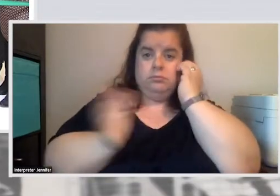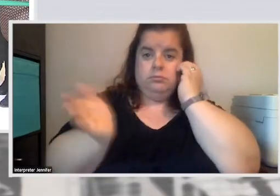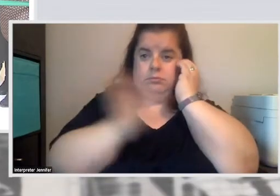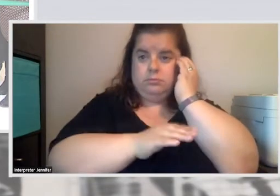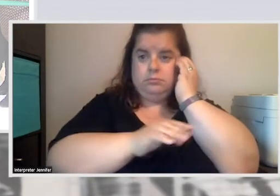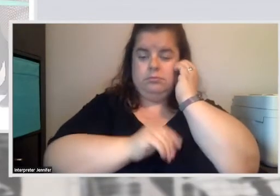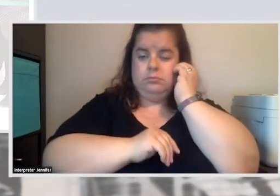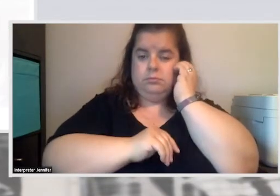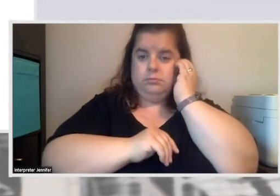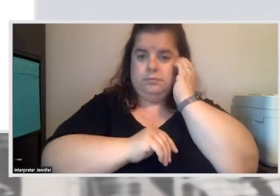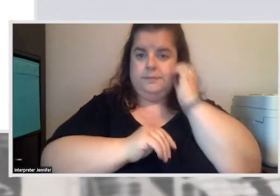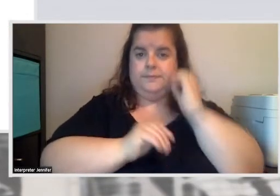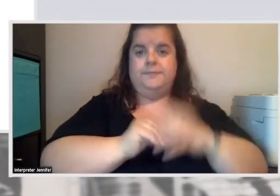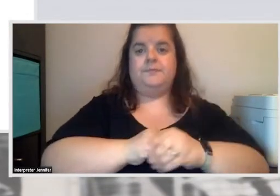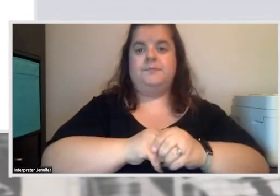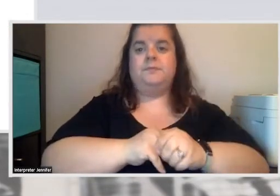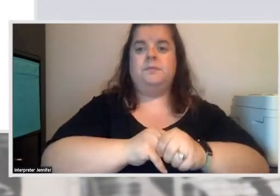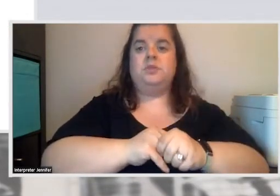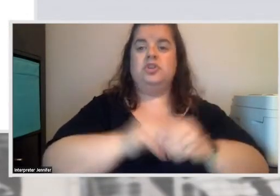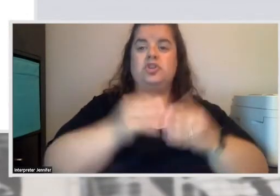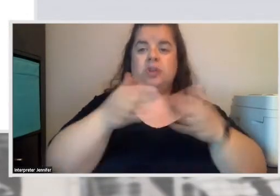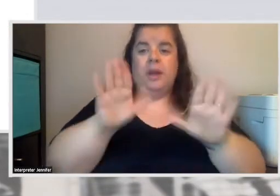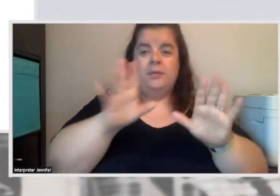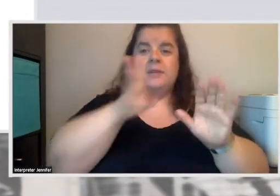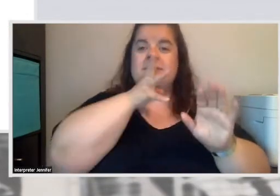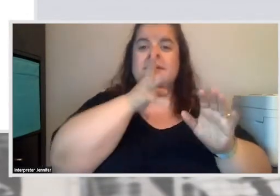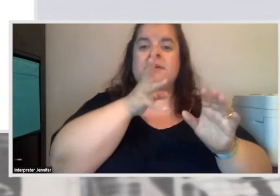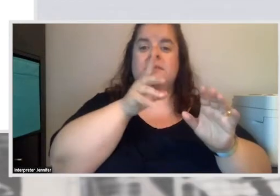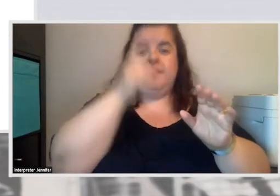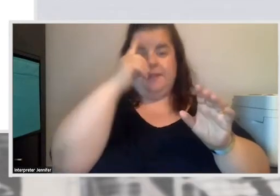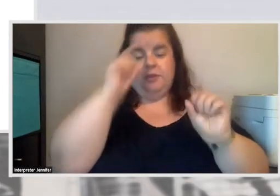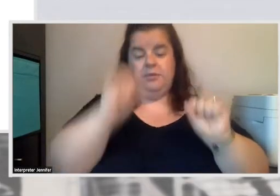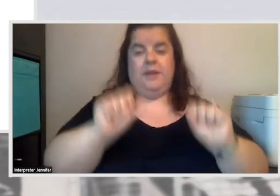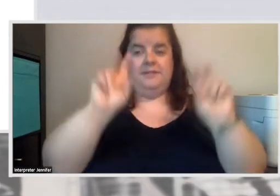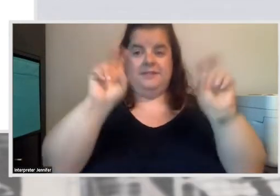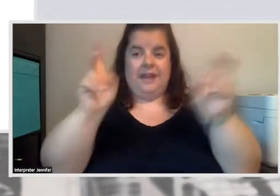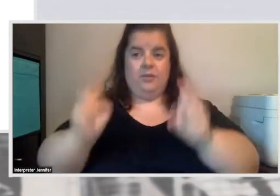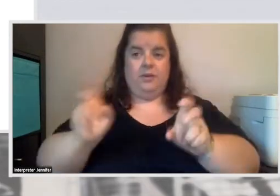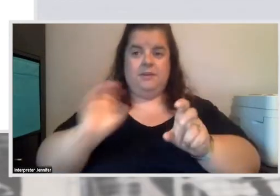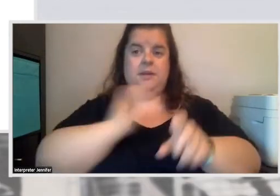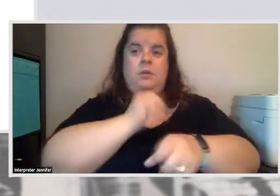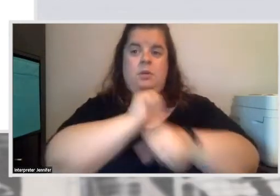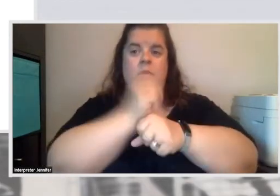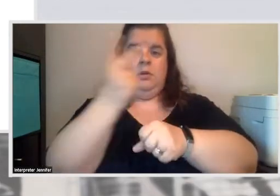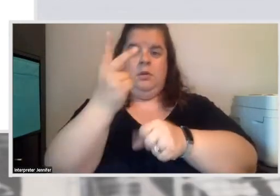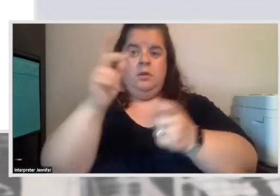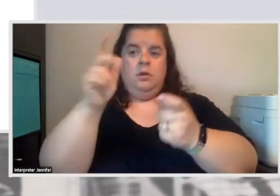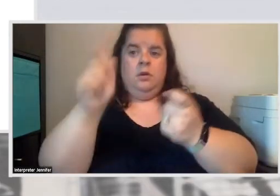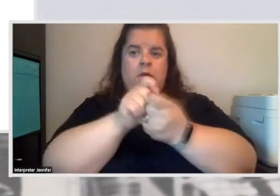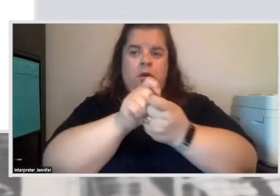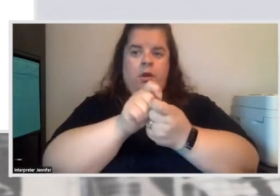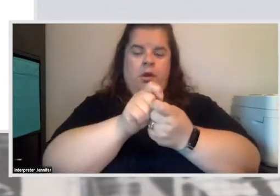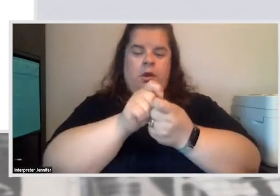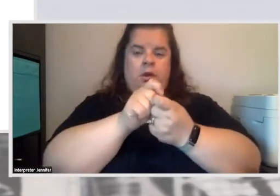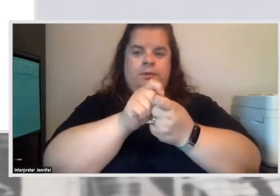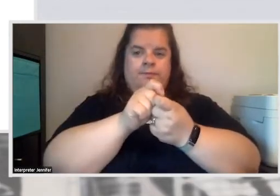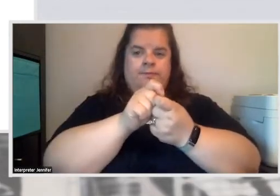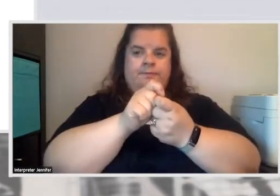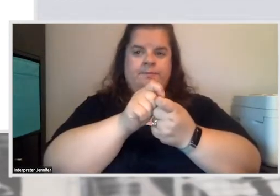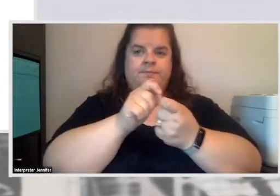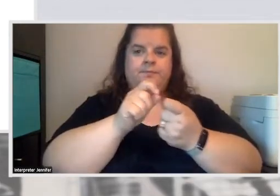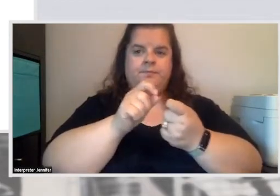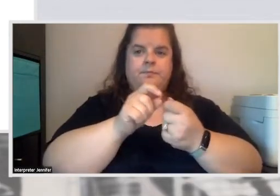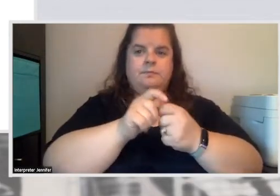you. So generally speaking, I think you can categorize our work into two specific places. I